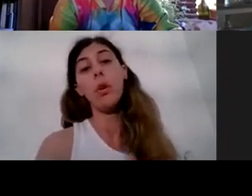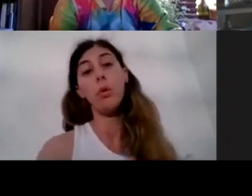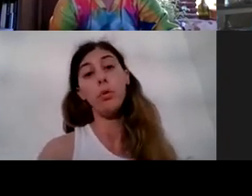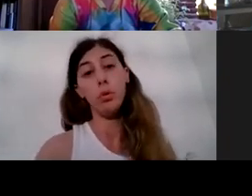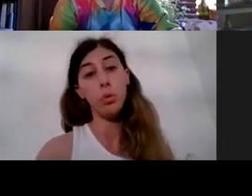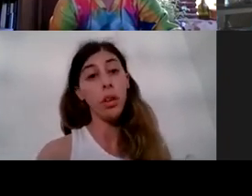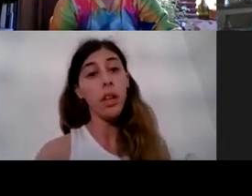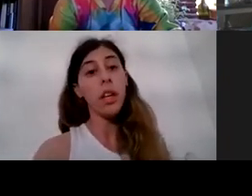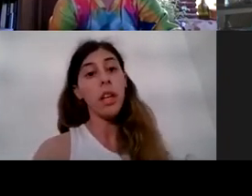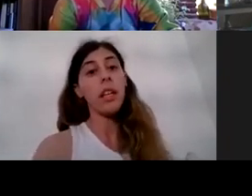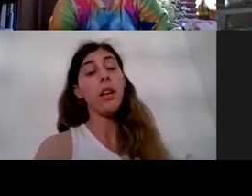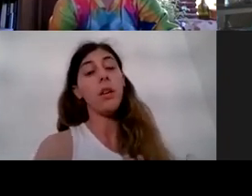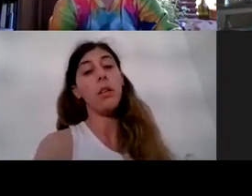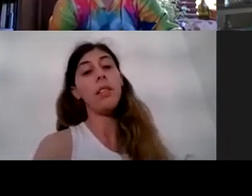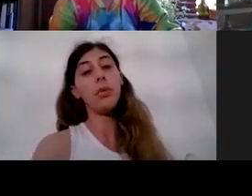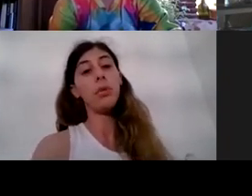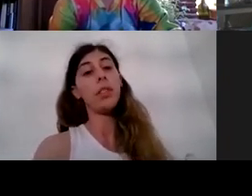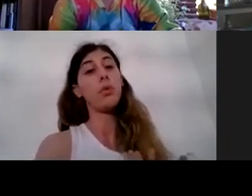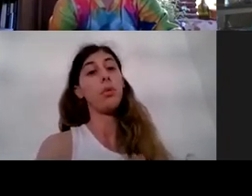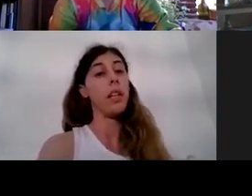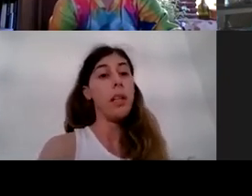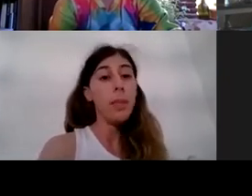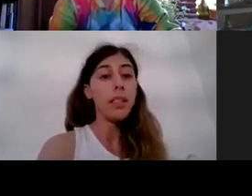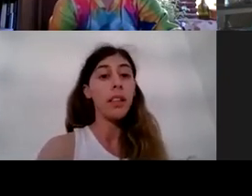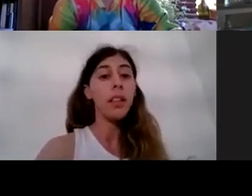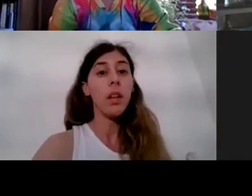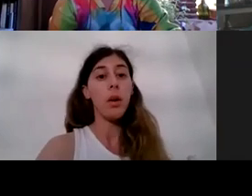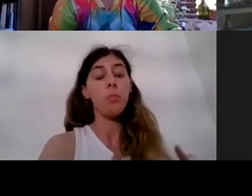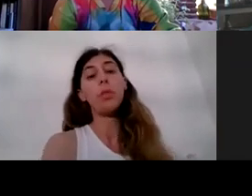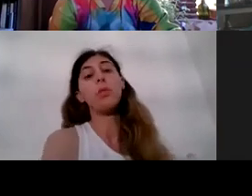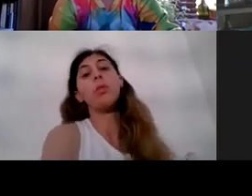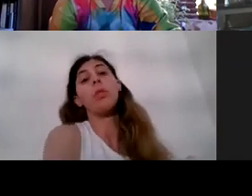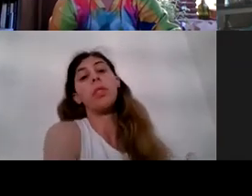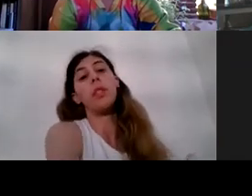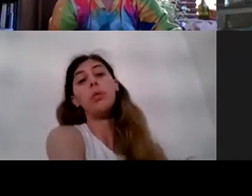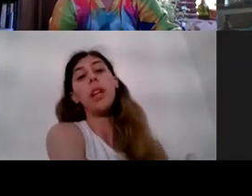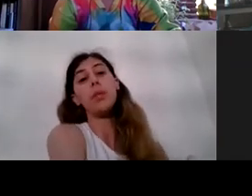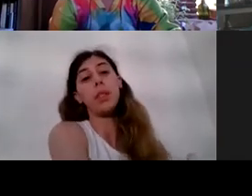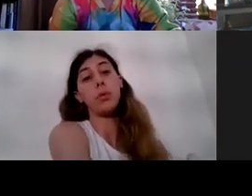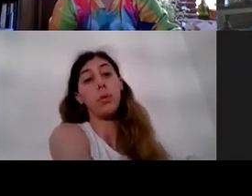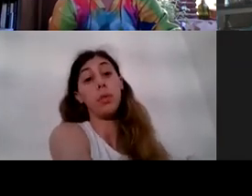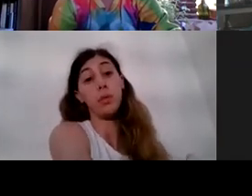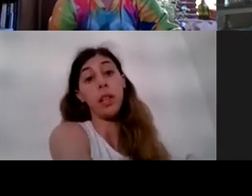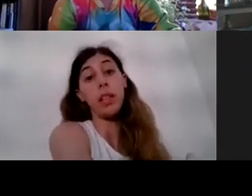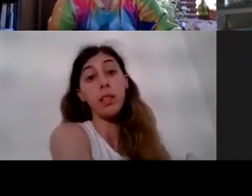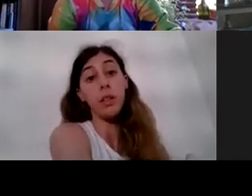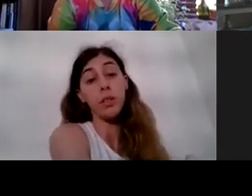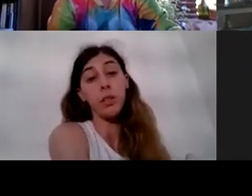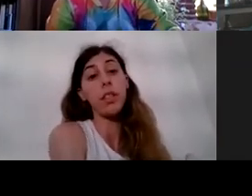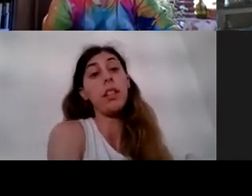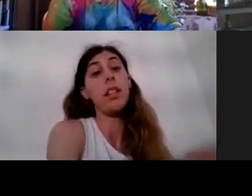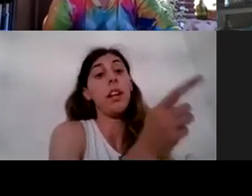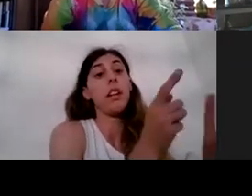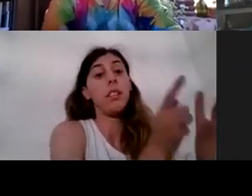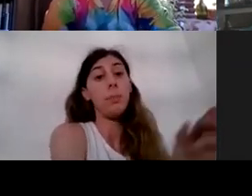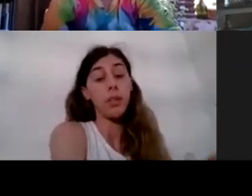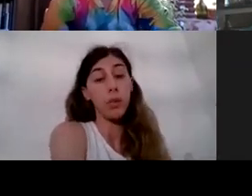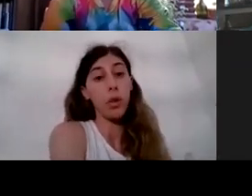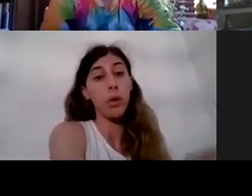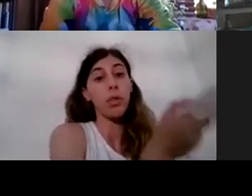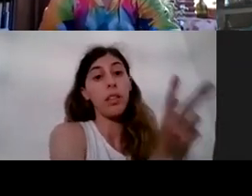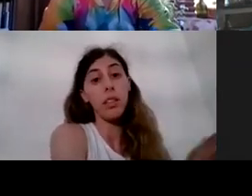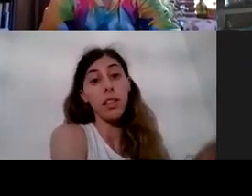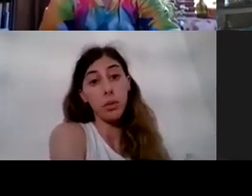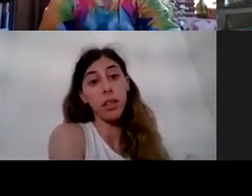medical evaluation. So in France, we need to update this medical care protocol, and also physicians